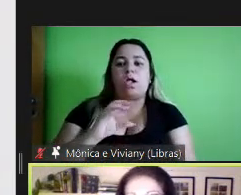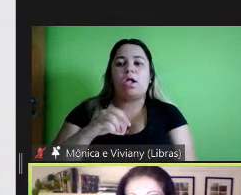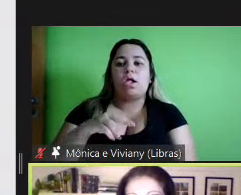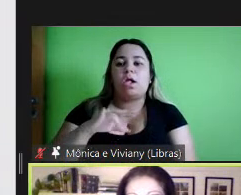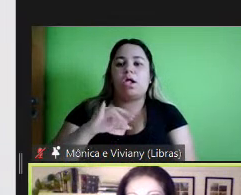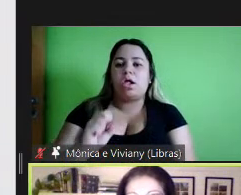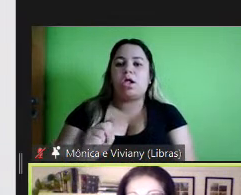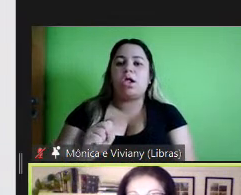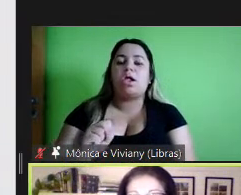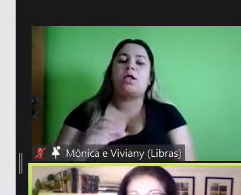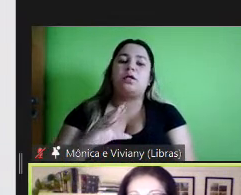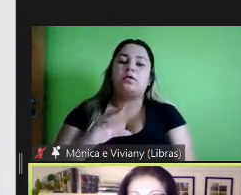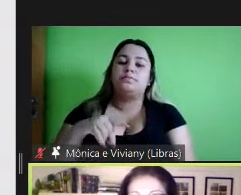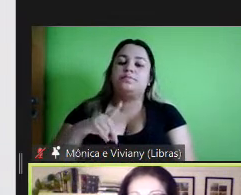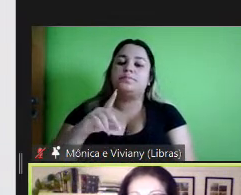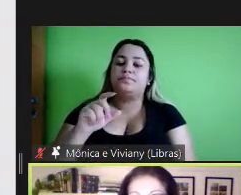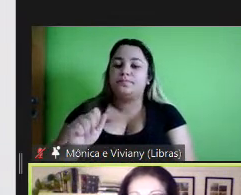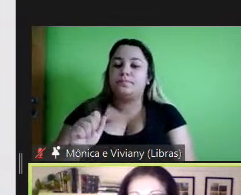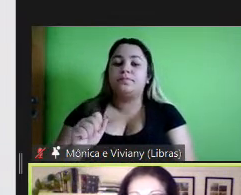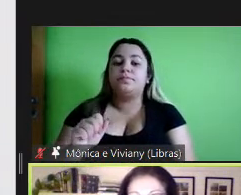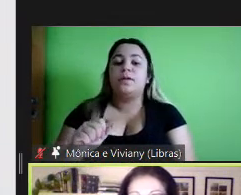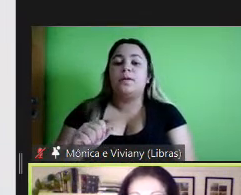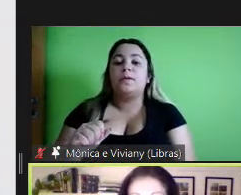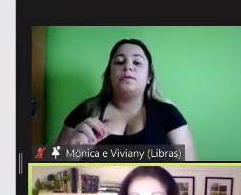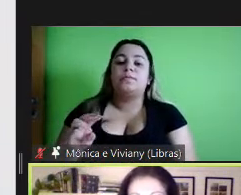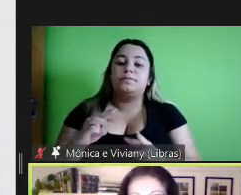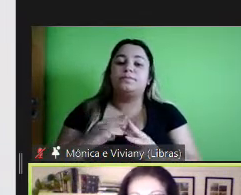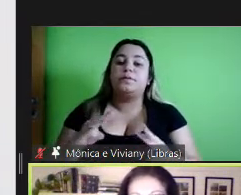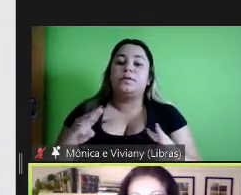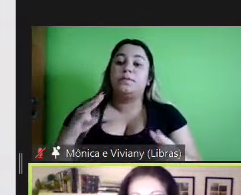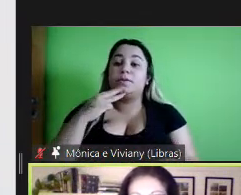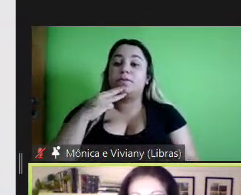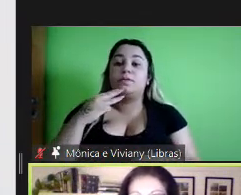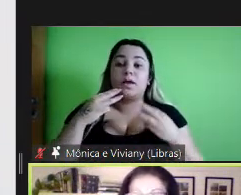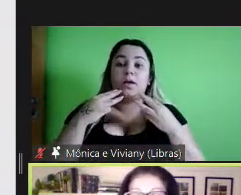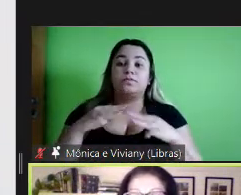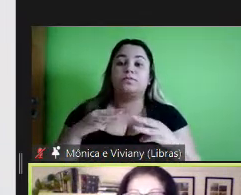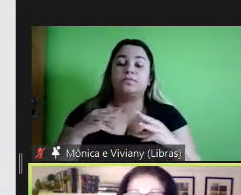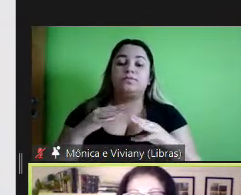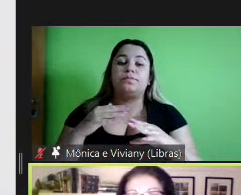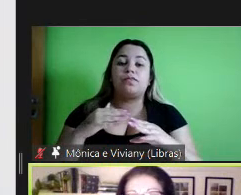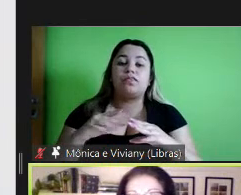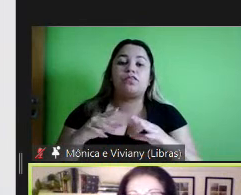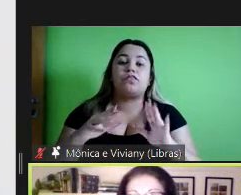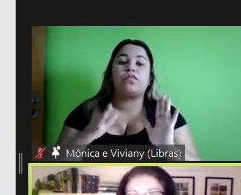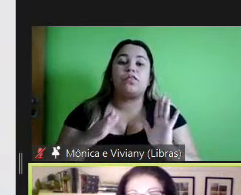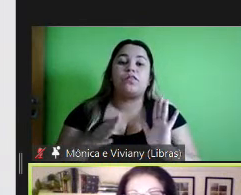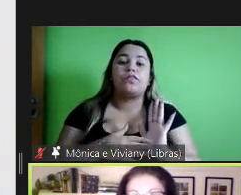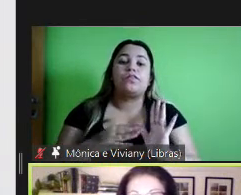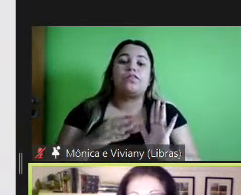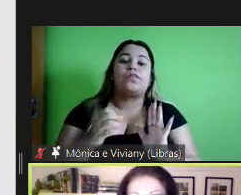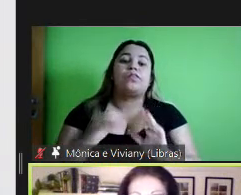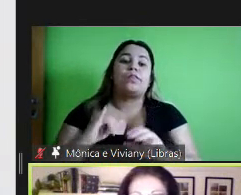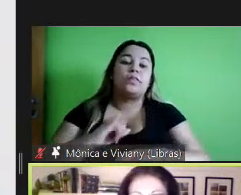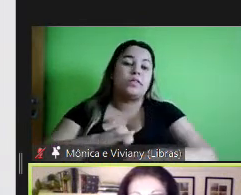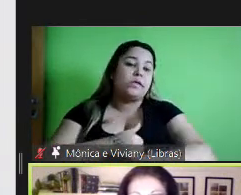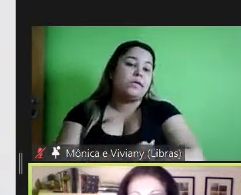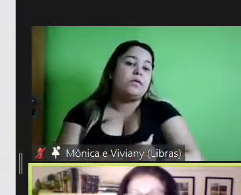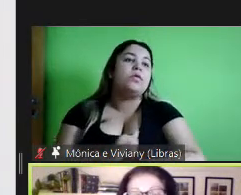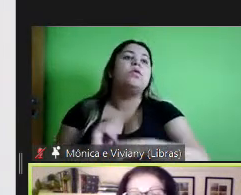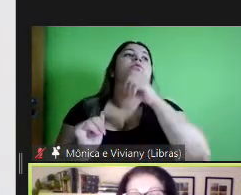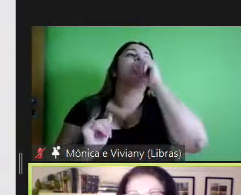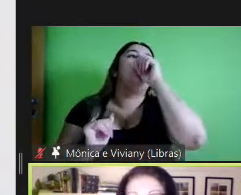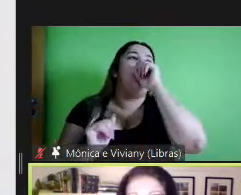message in this guideline is that Canadians living with obesity and all individuals living with obesity should be supported using evidence-based